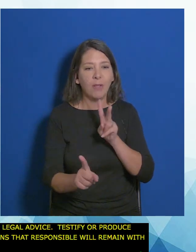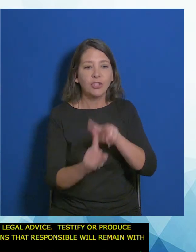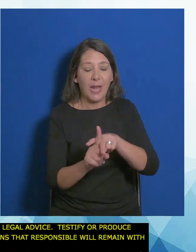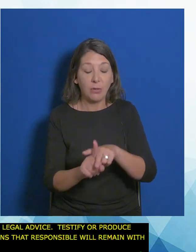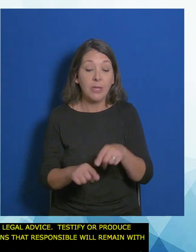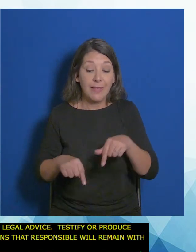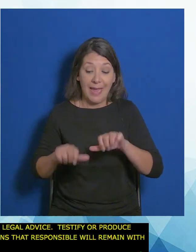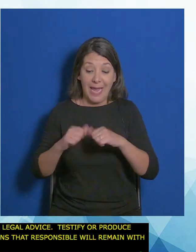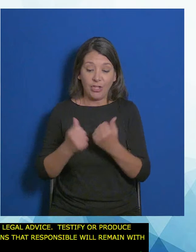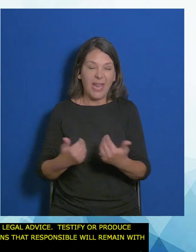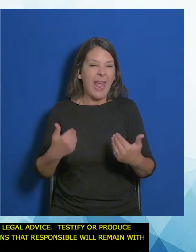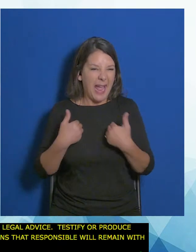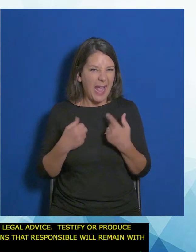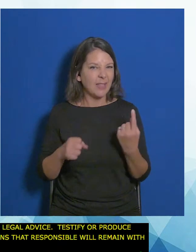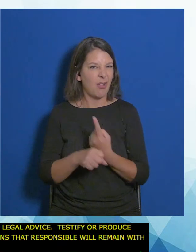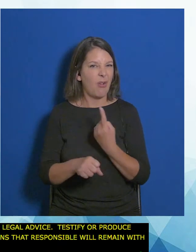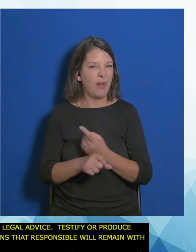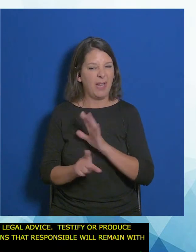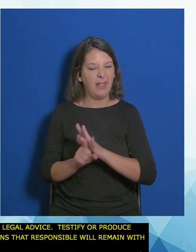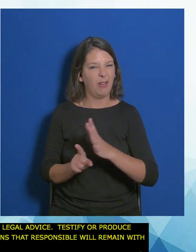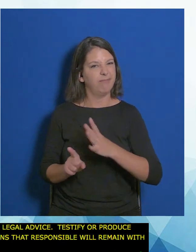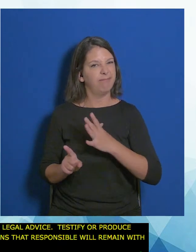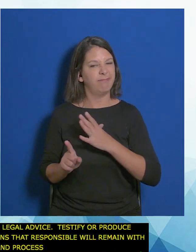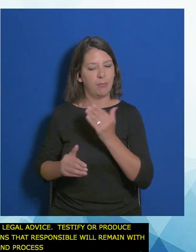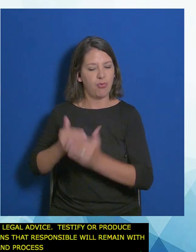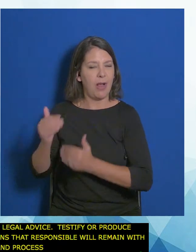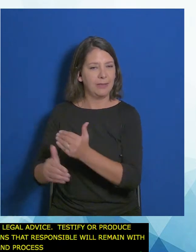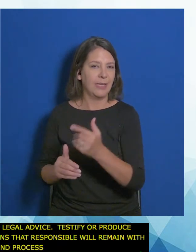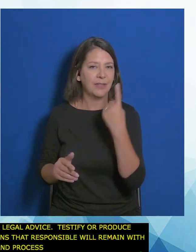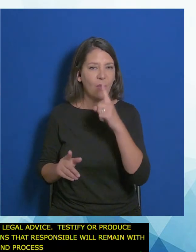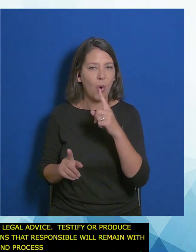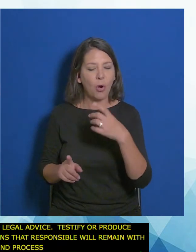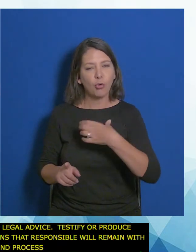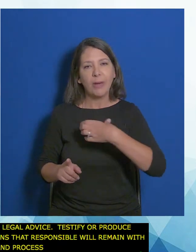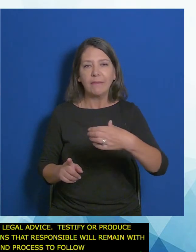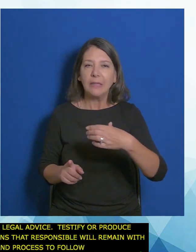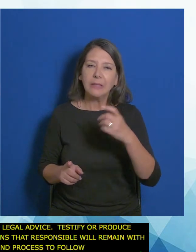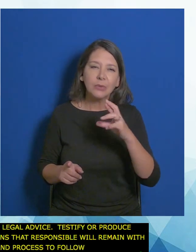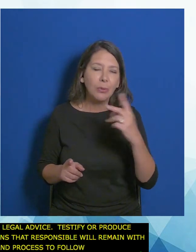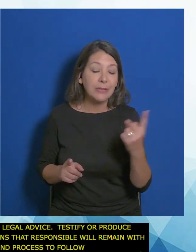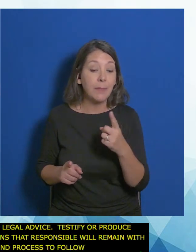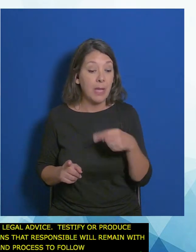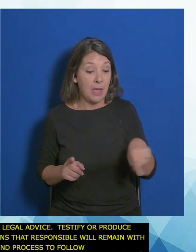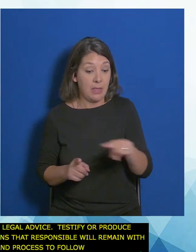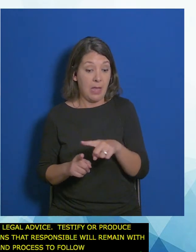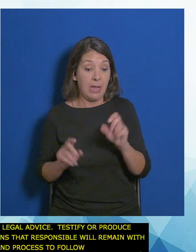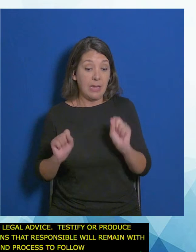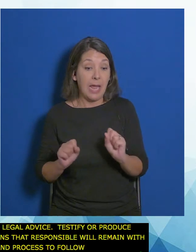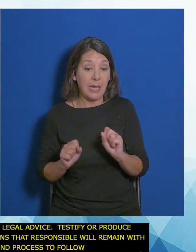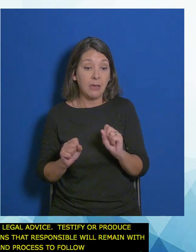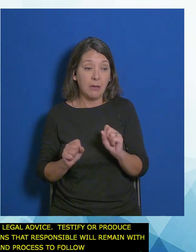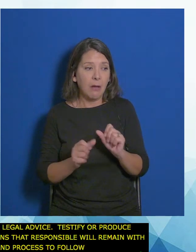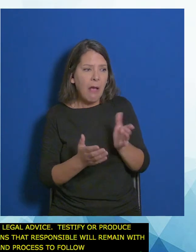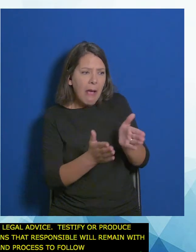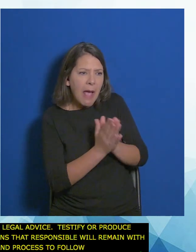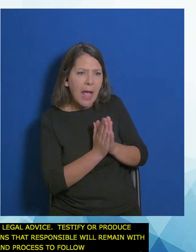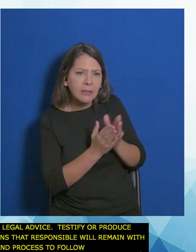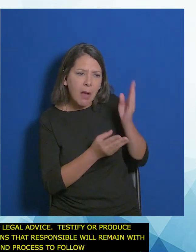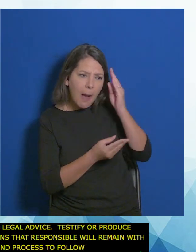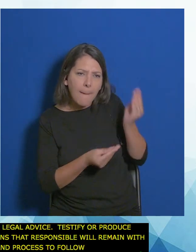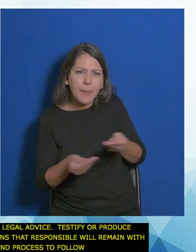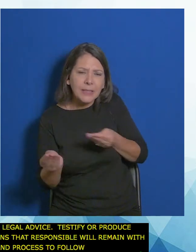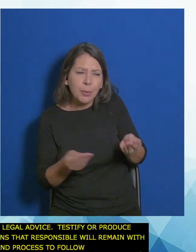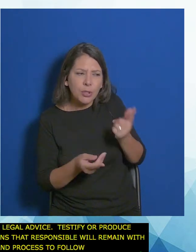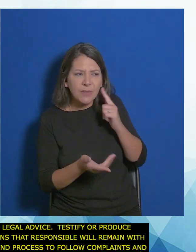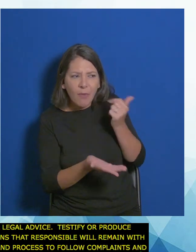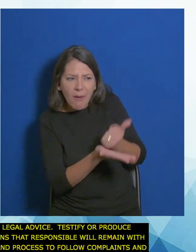to follow regarding complaints and grievances. And while people may utilize the services of the ombudsperson,